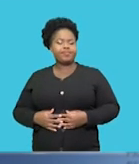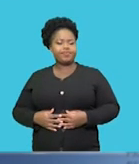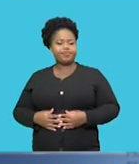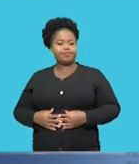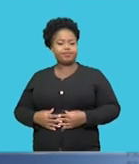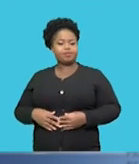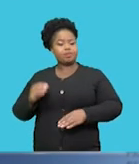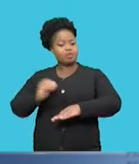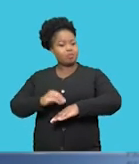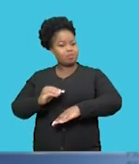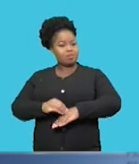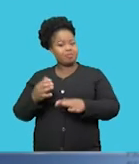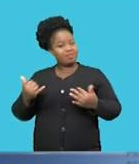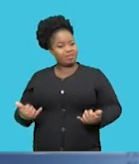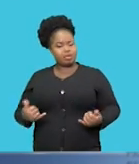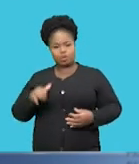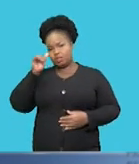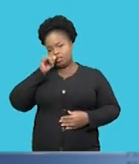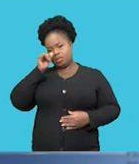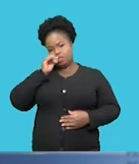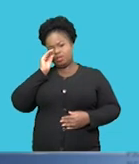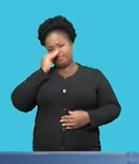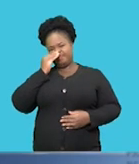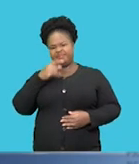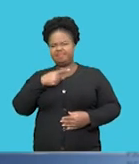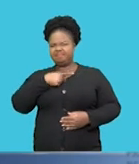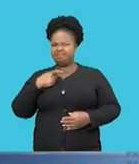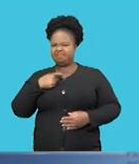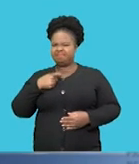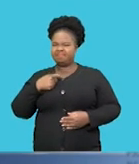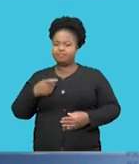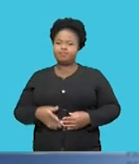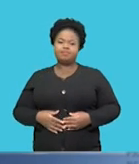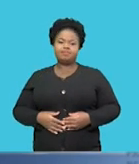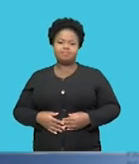The problem of the current era of criminals is that they are ruthless and heartless.